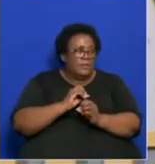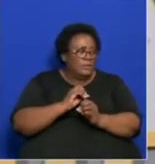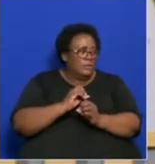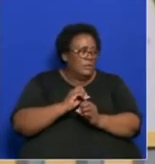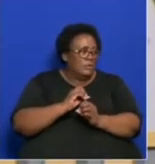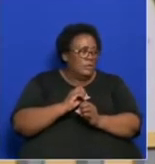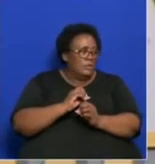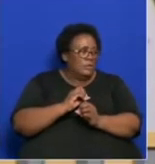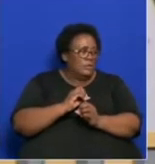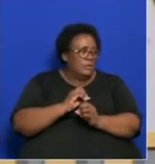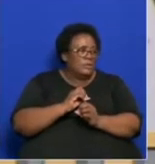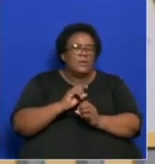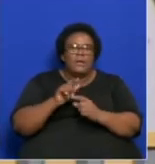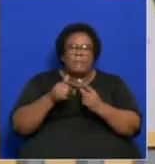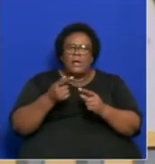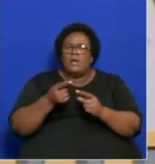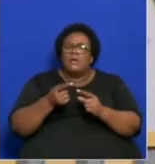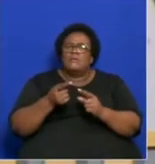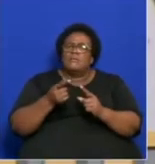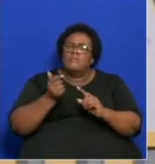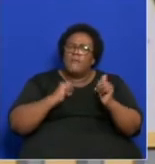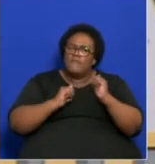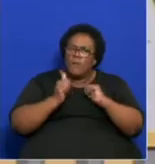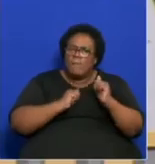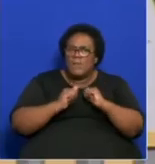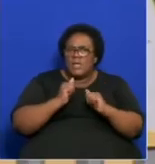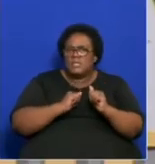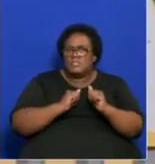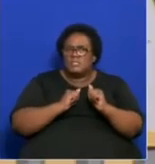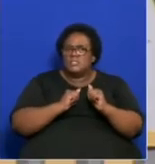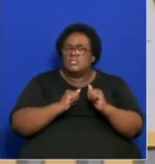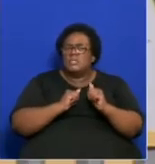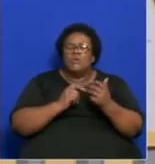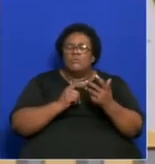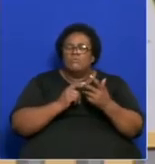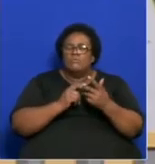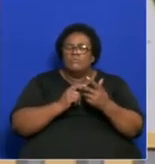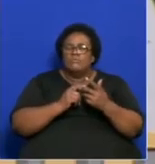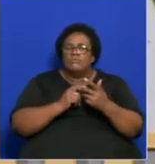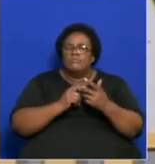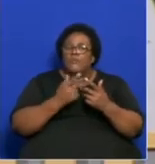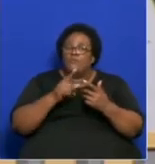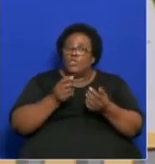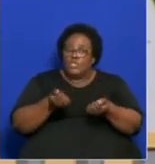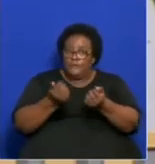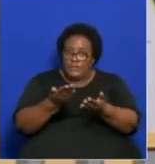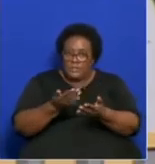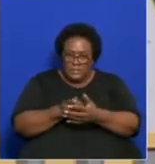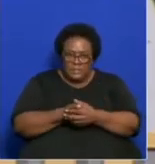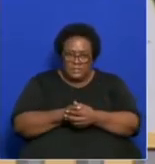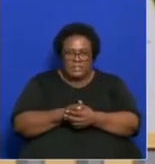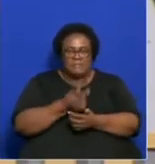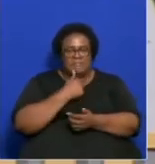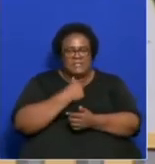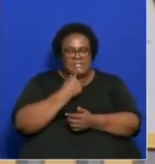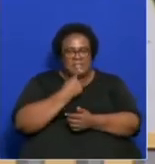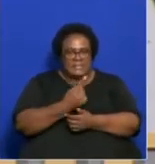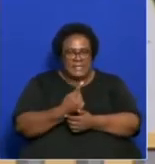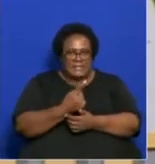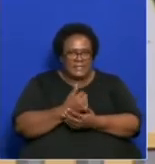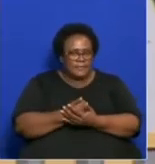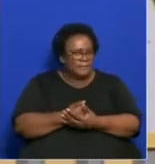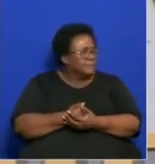performance and what have you of services concerned? I said that is